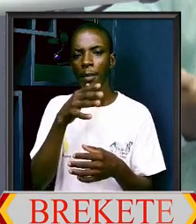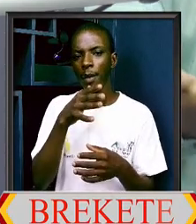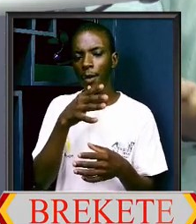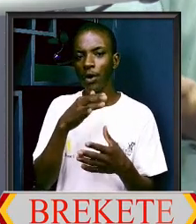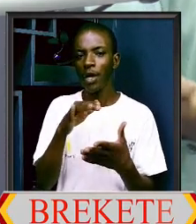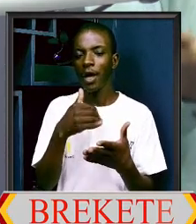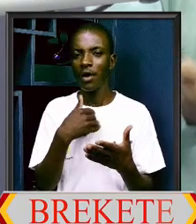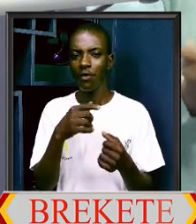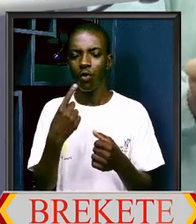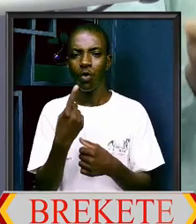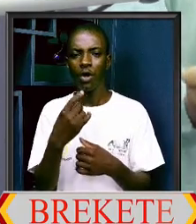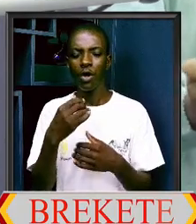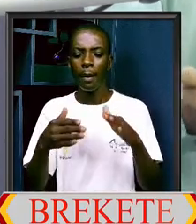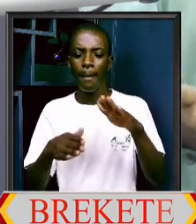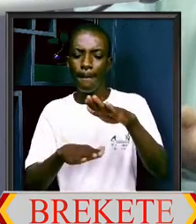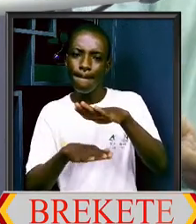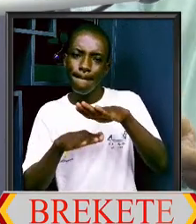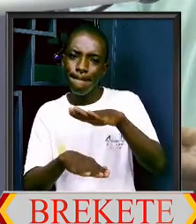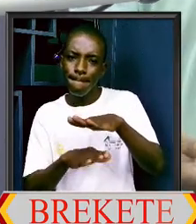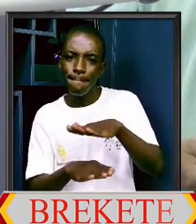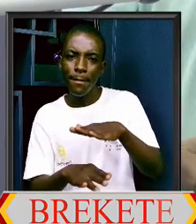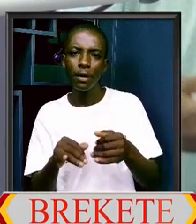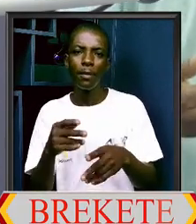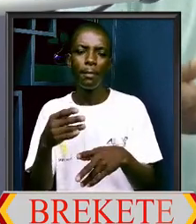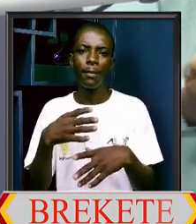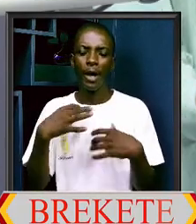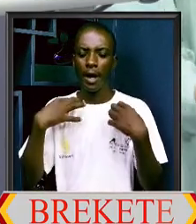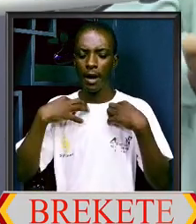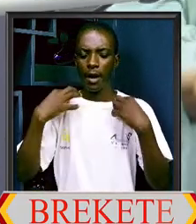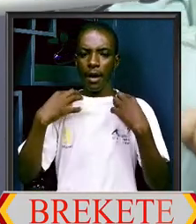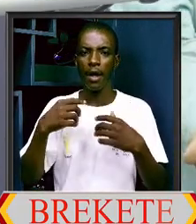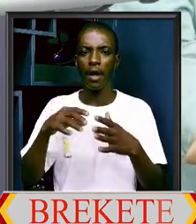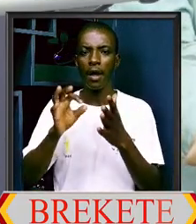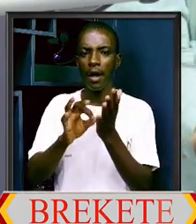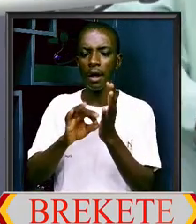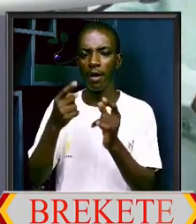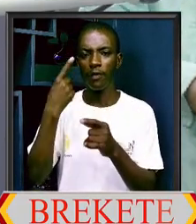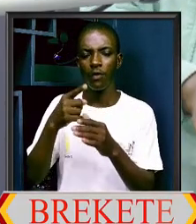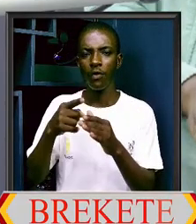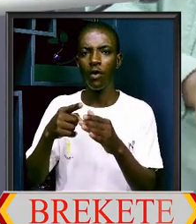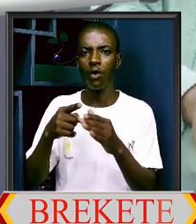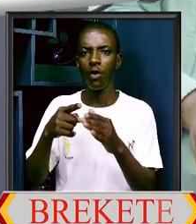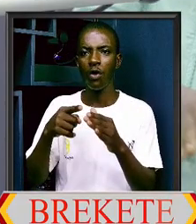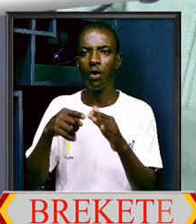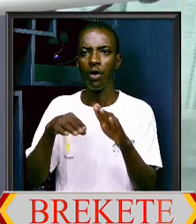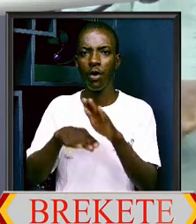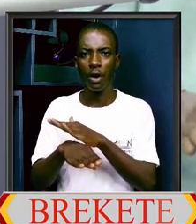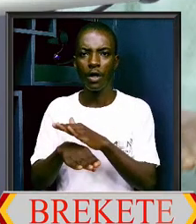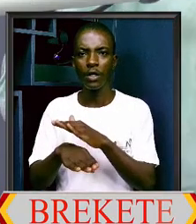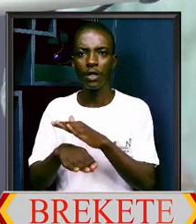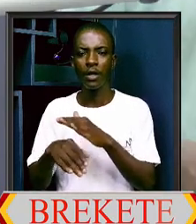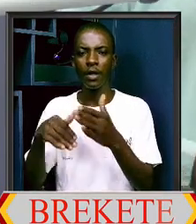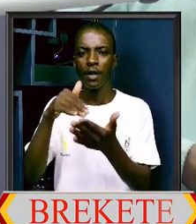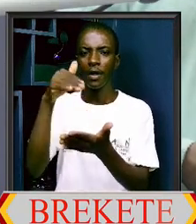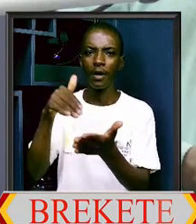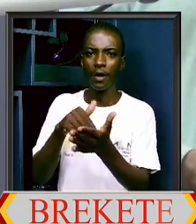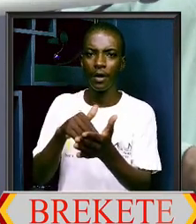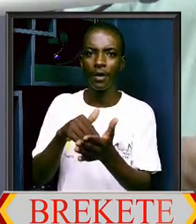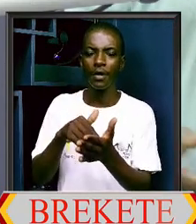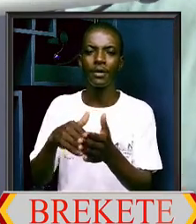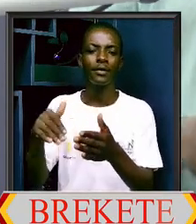now under bottom box M put count for for under count for for Middle count for on